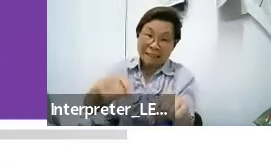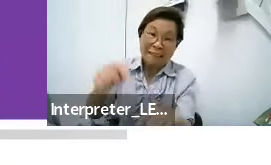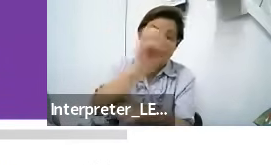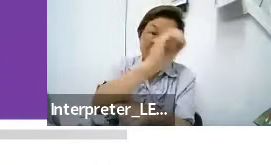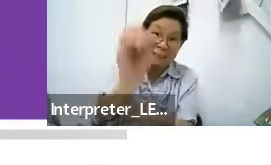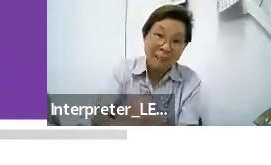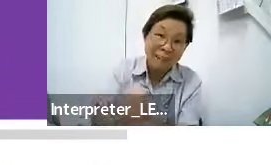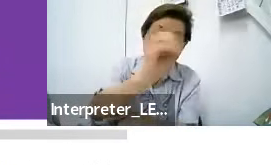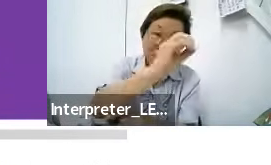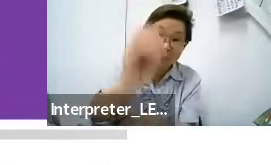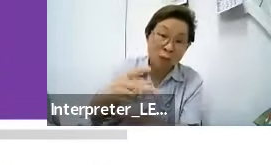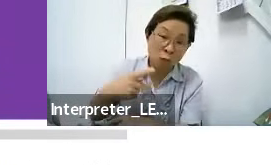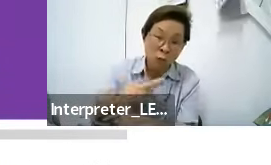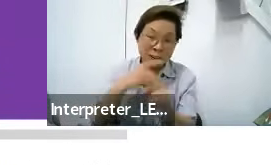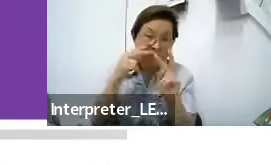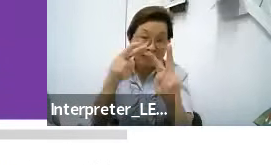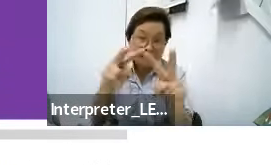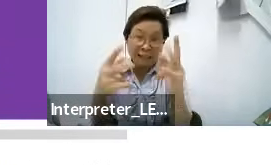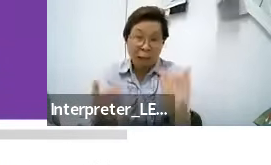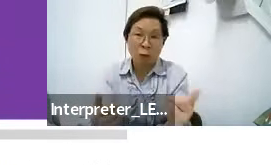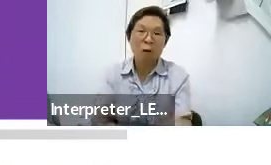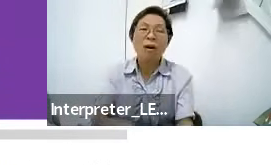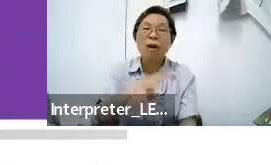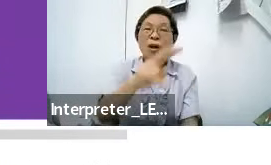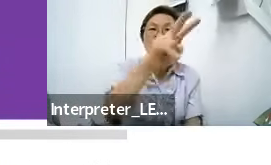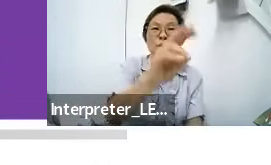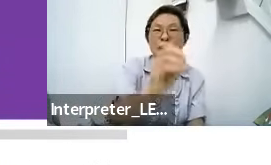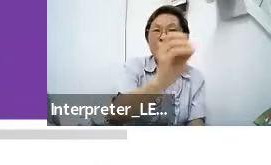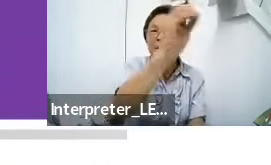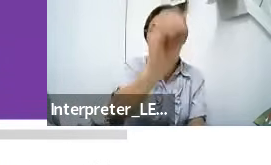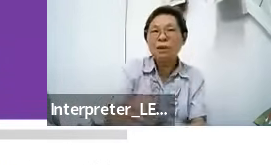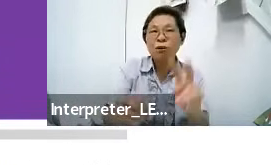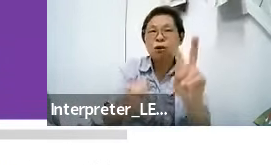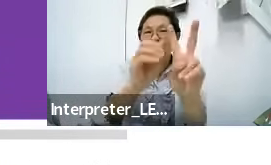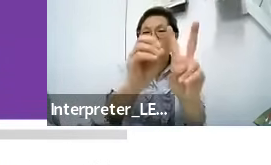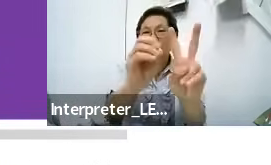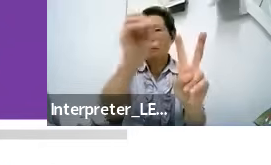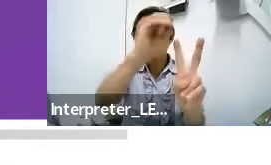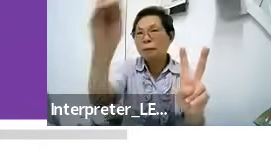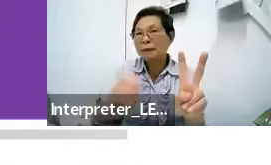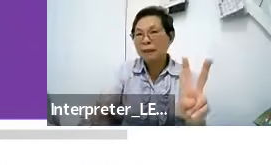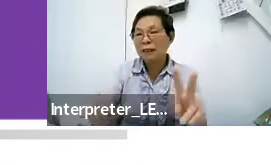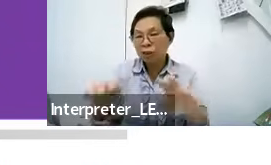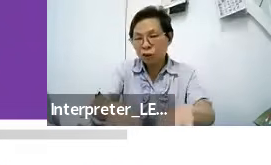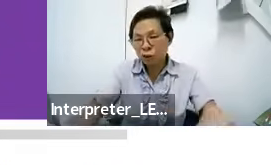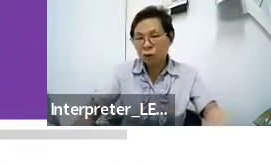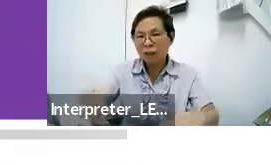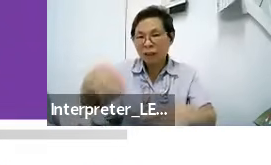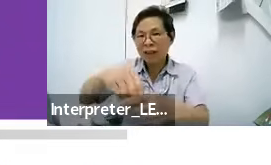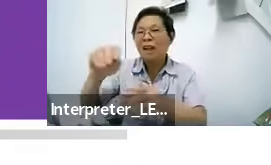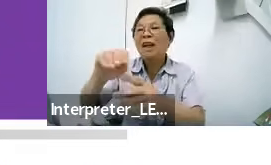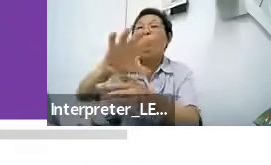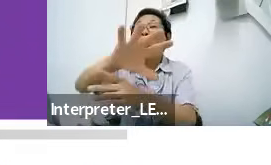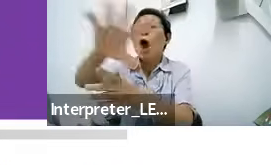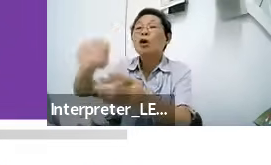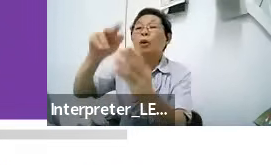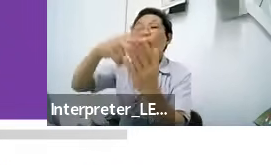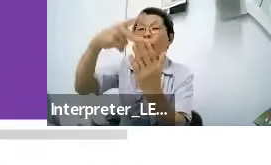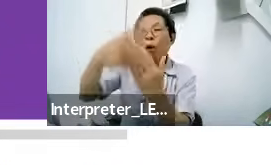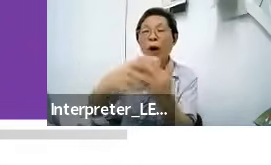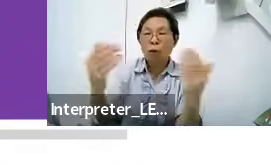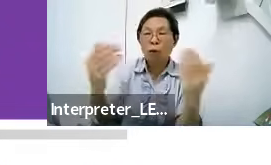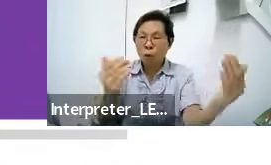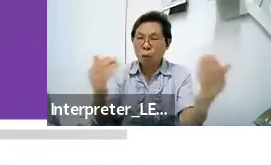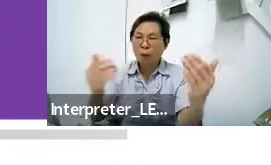that we can see right now, there are 20% of our students who are currently in the inclusion program compared